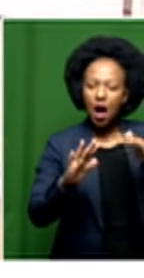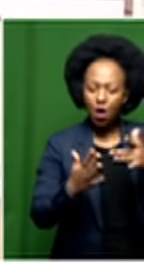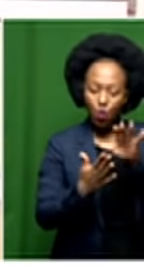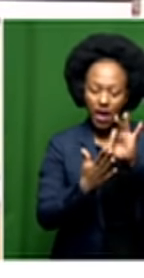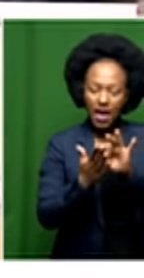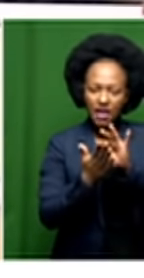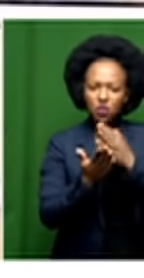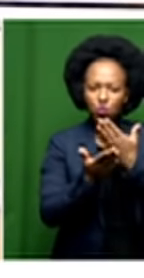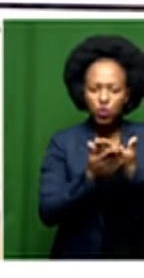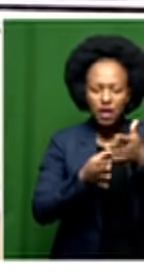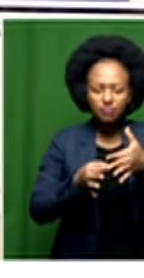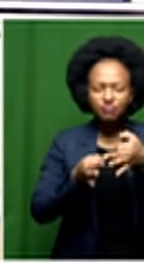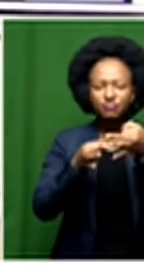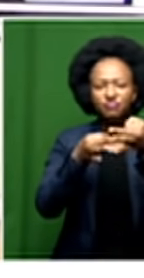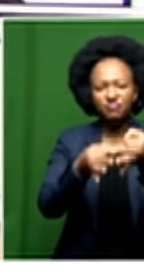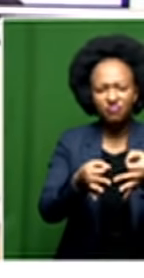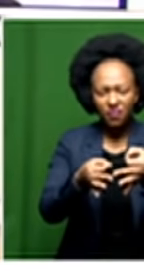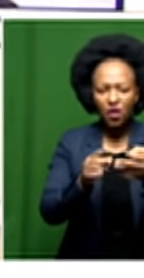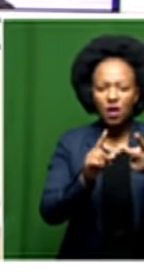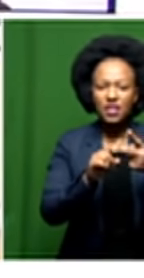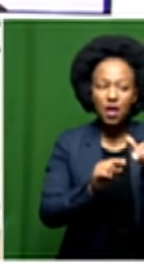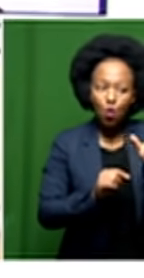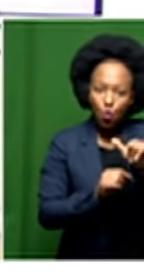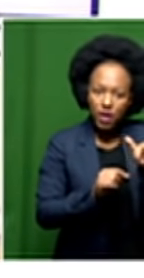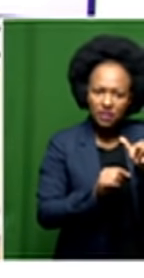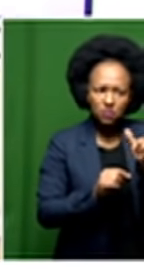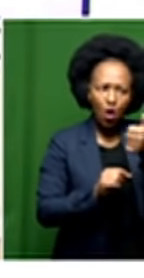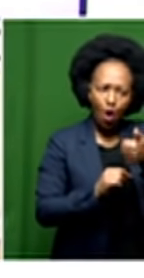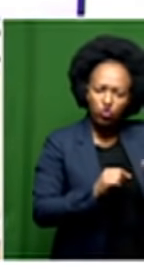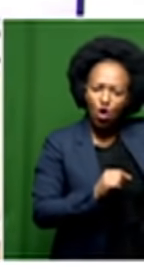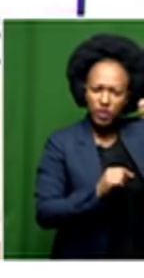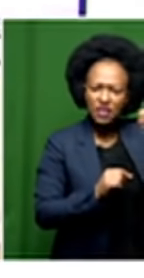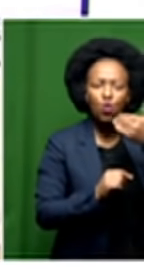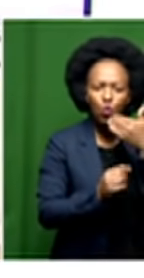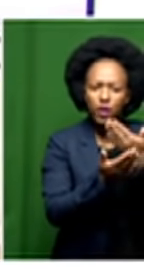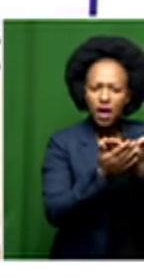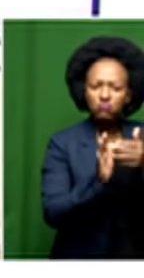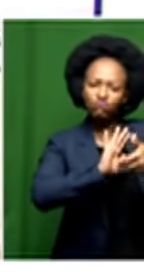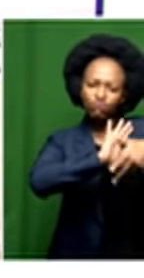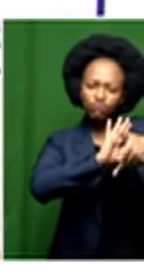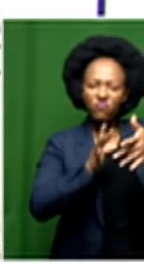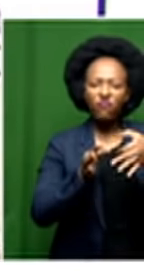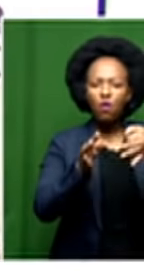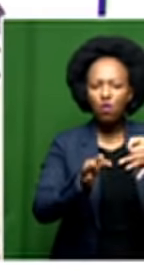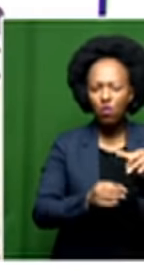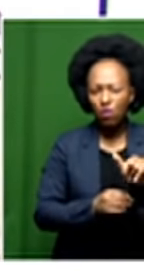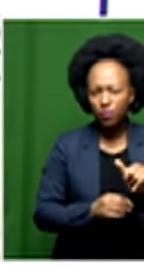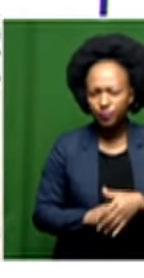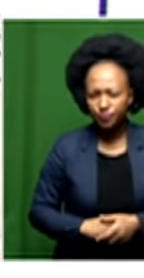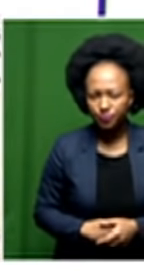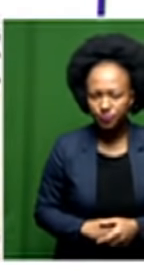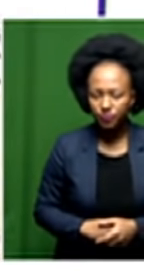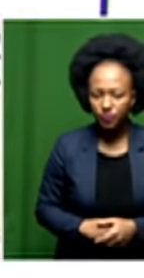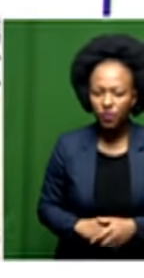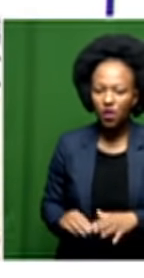election be postponed, and which entity would have the authority to do that? Yes, thank you. That's